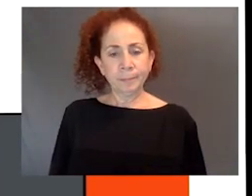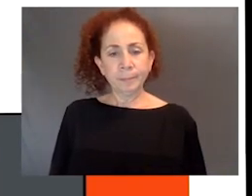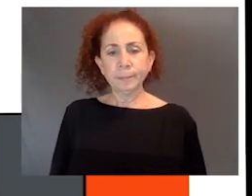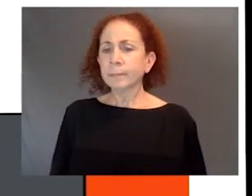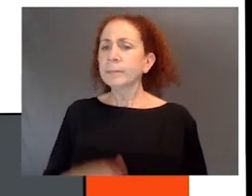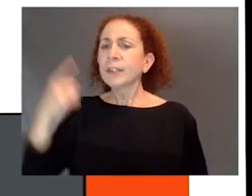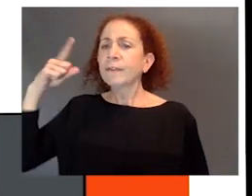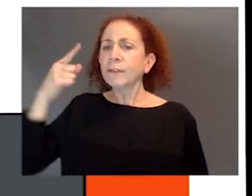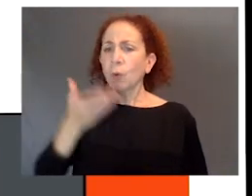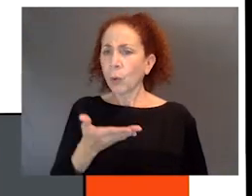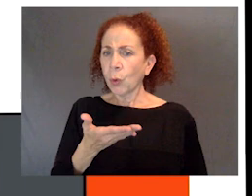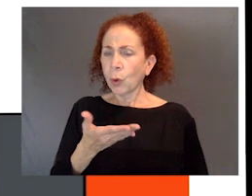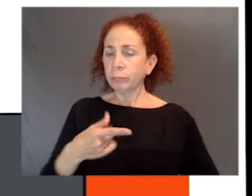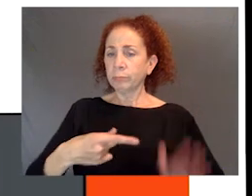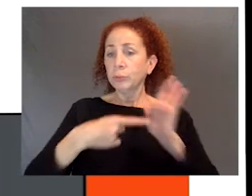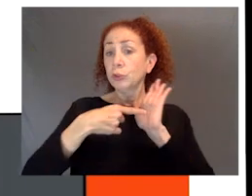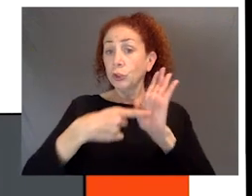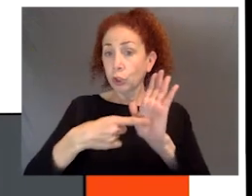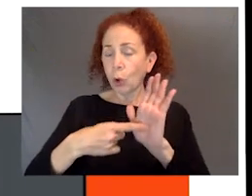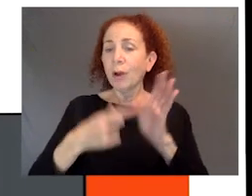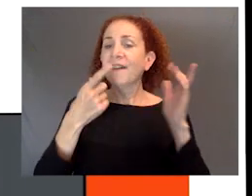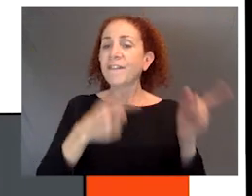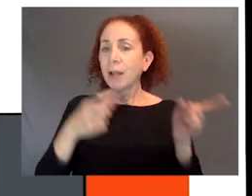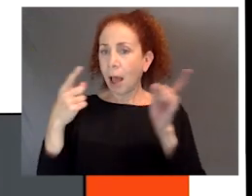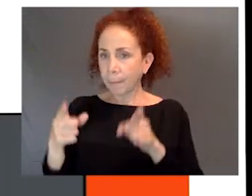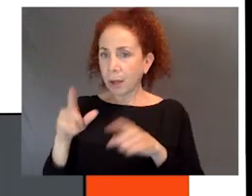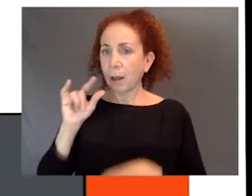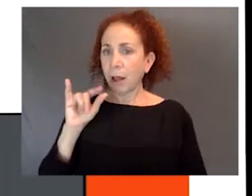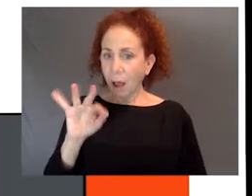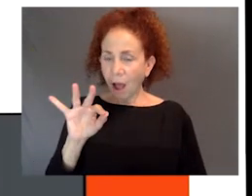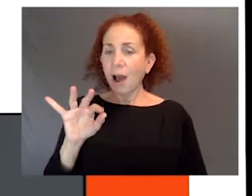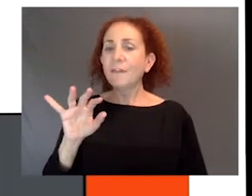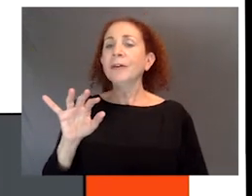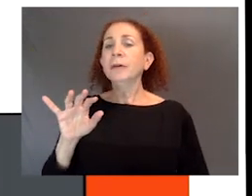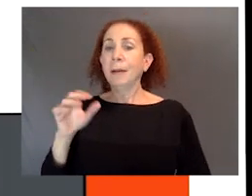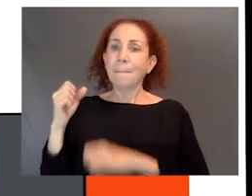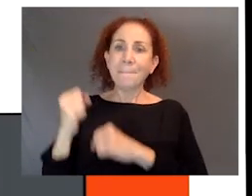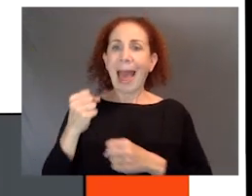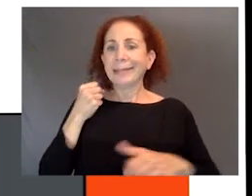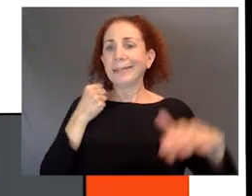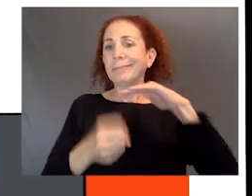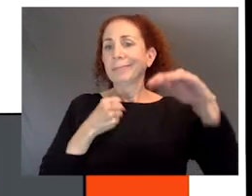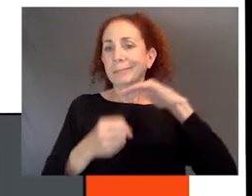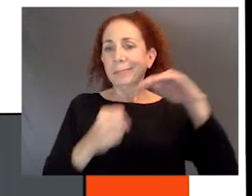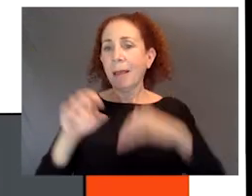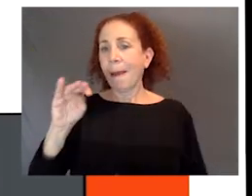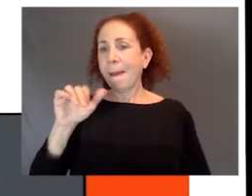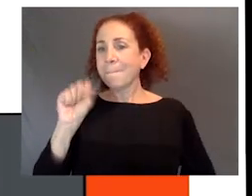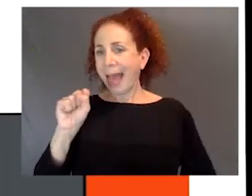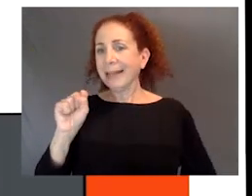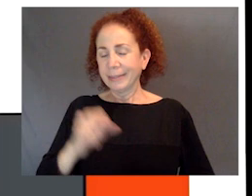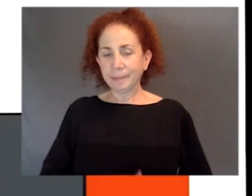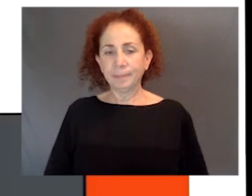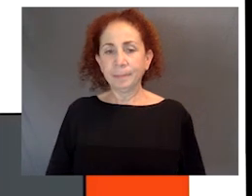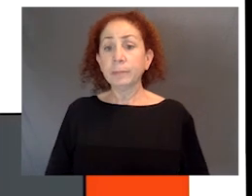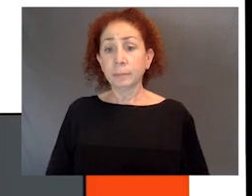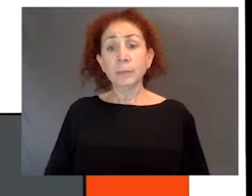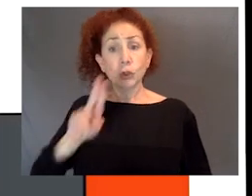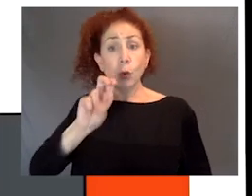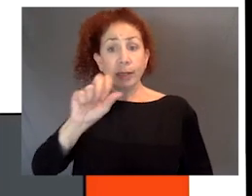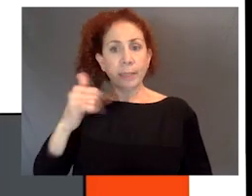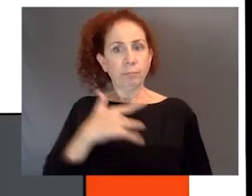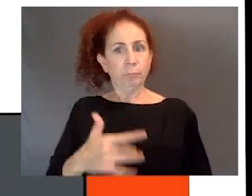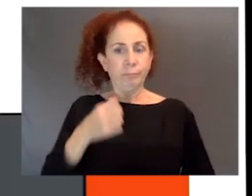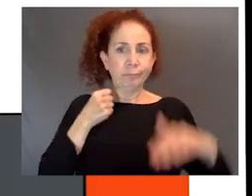The purpose of this graph is to demonstrate the phenomenon of mass incarceration, which is almost exclusively present in the